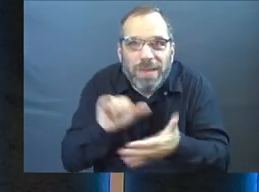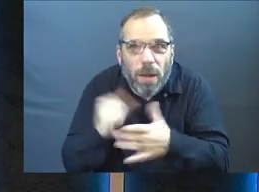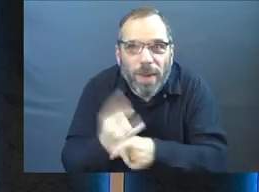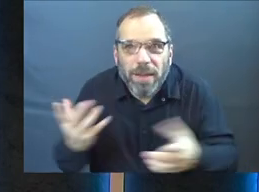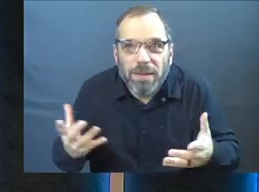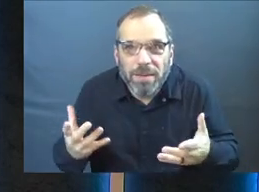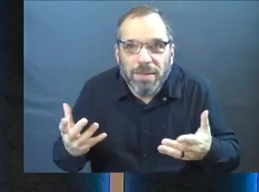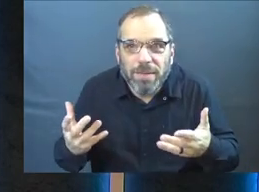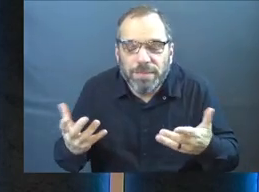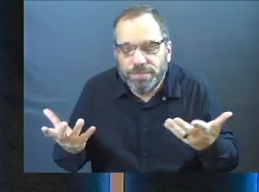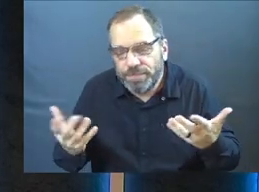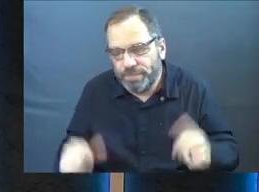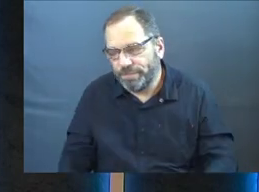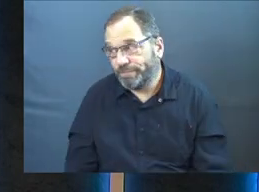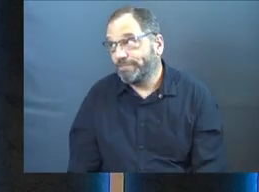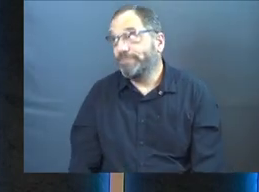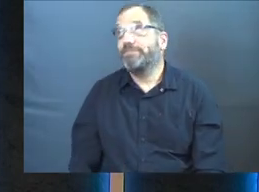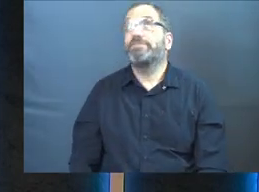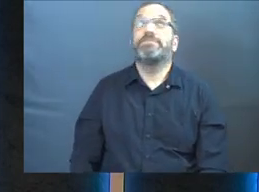right?